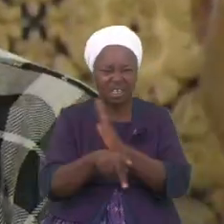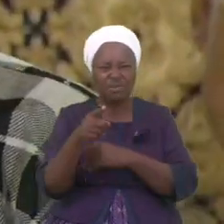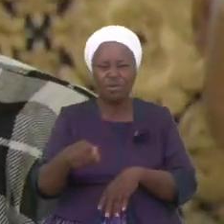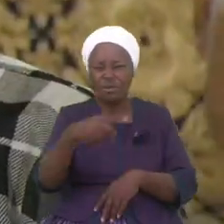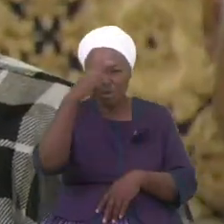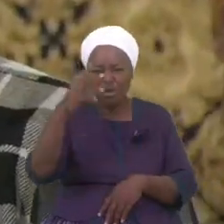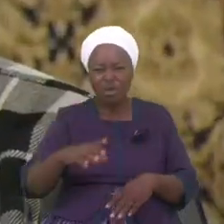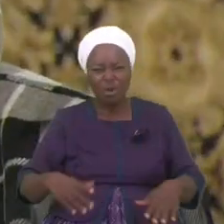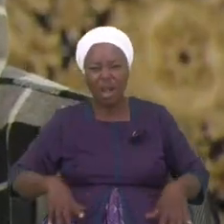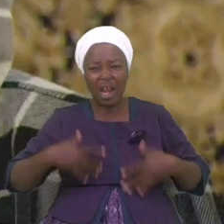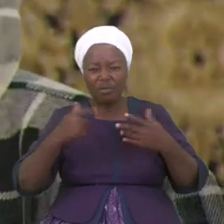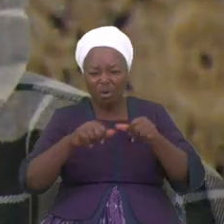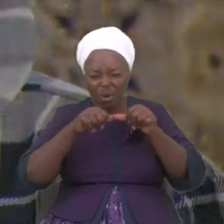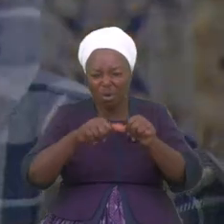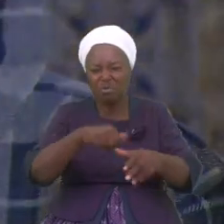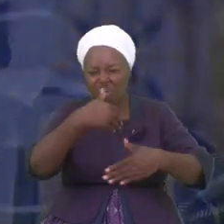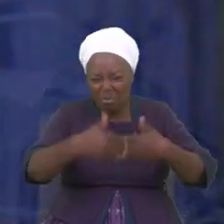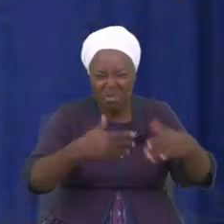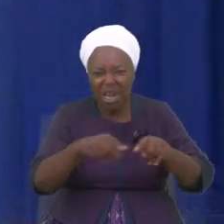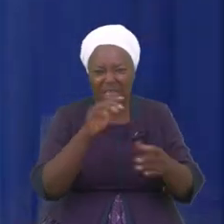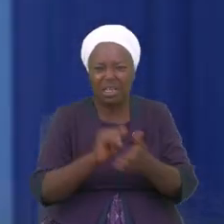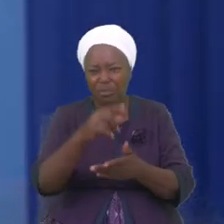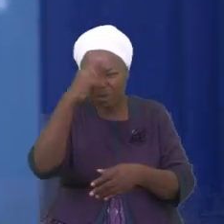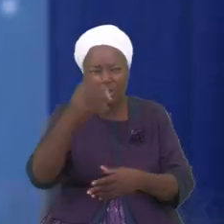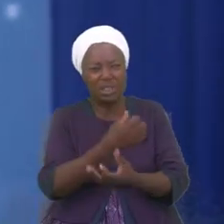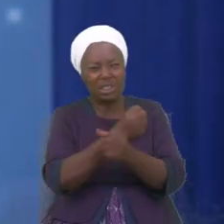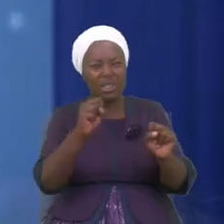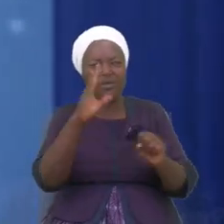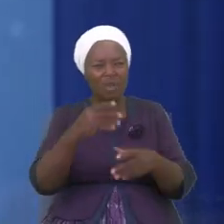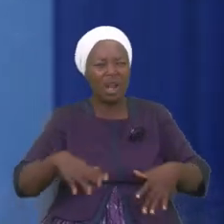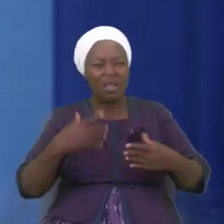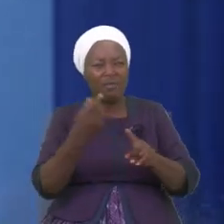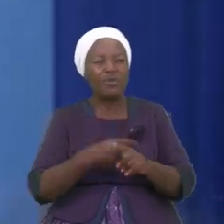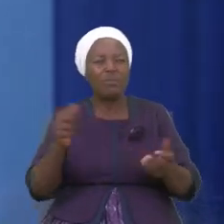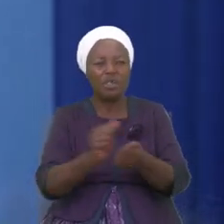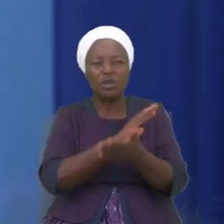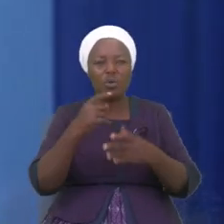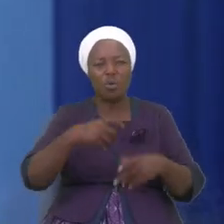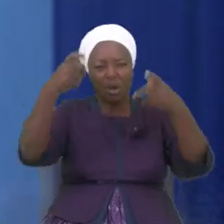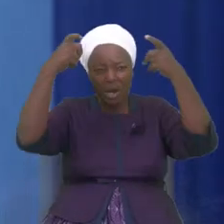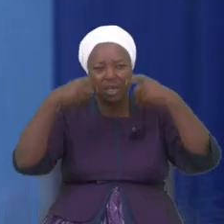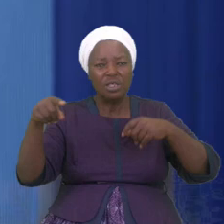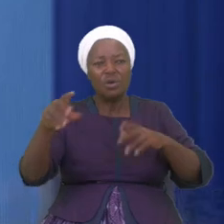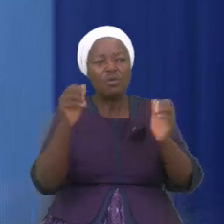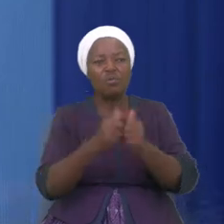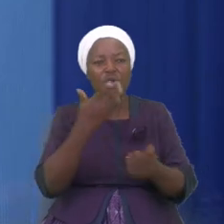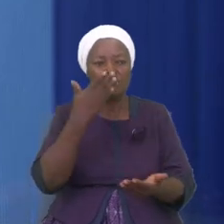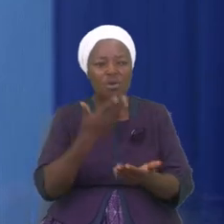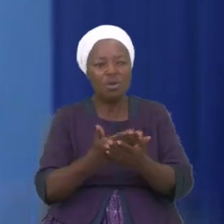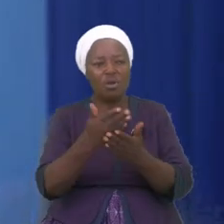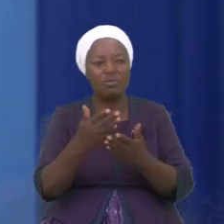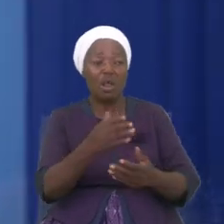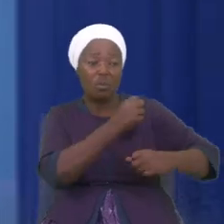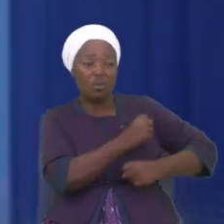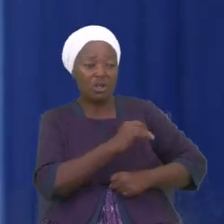because he redeems your life from destruction, who crowneth thee with loving kindness and tender mercy. In